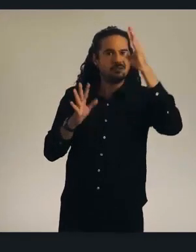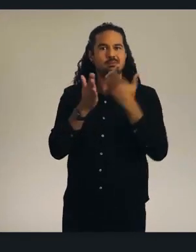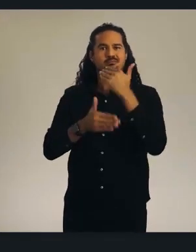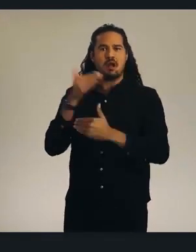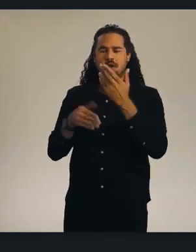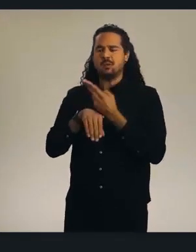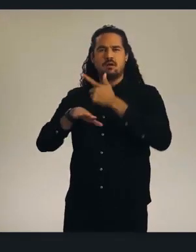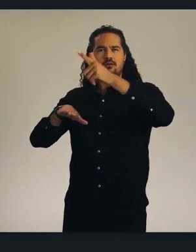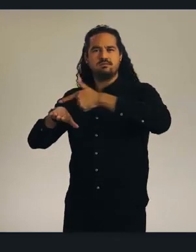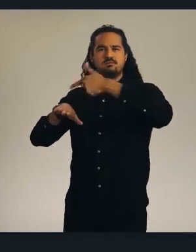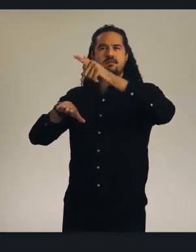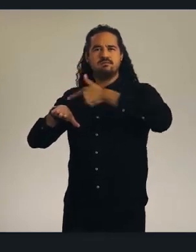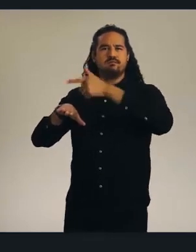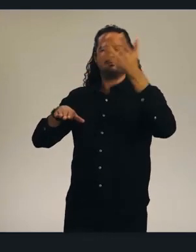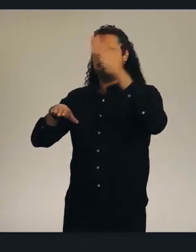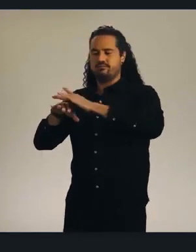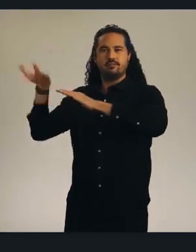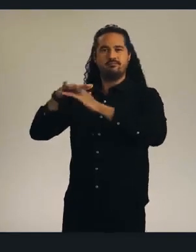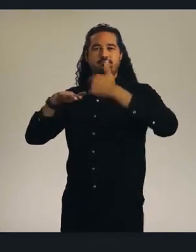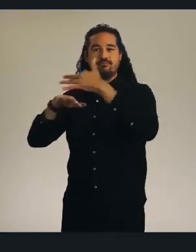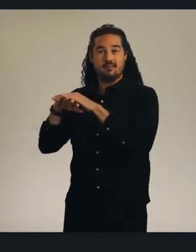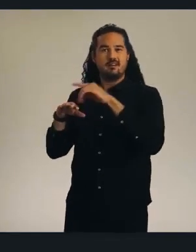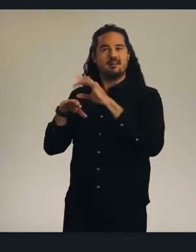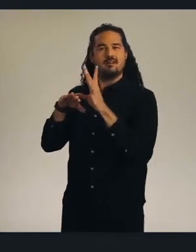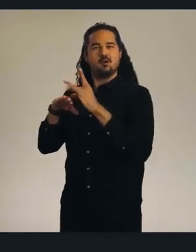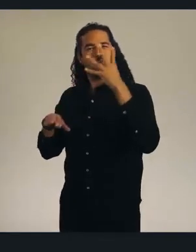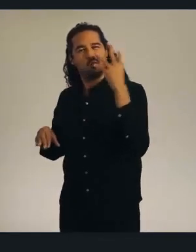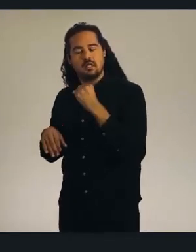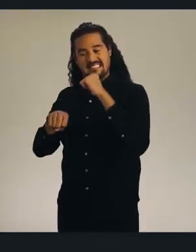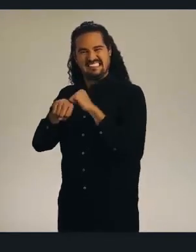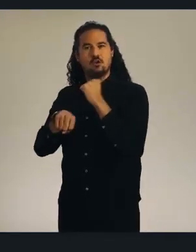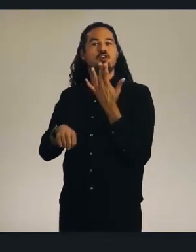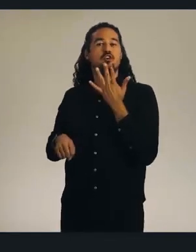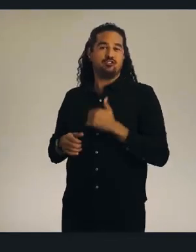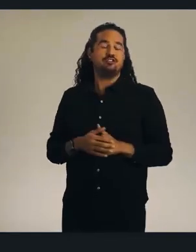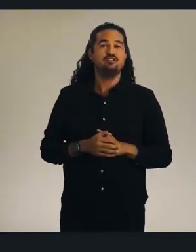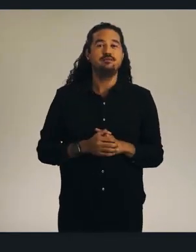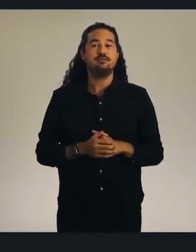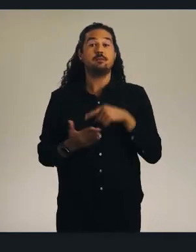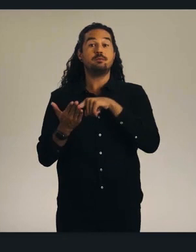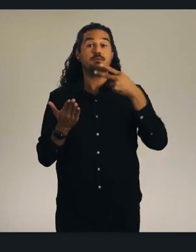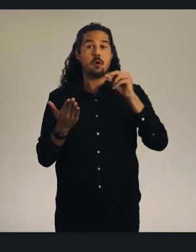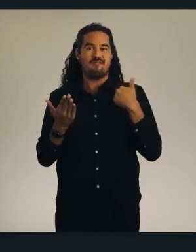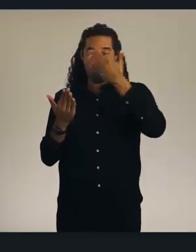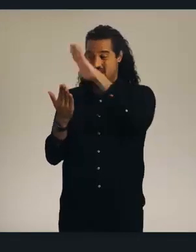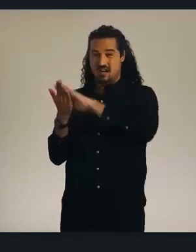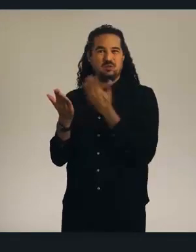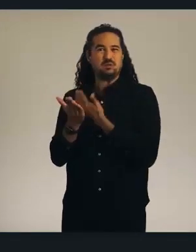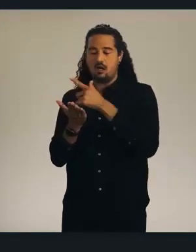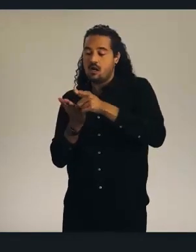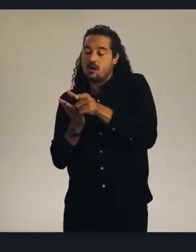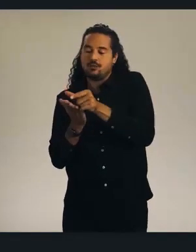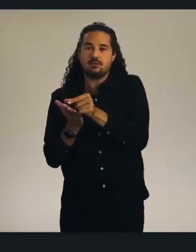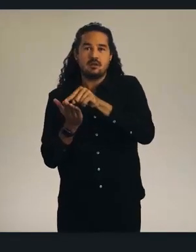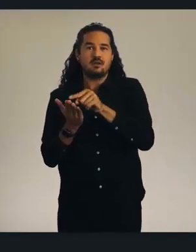applied across the surface for a stunning and very durable finish. iPhone 13 Pro has a newly designed front, with a true-depth camera system that's 20% smaller. On the back, you'll see